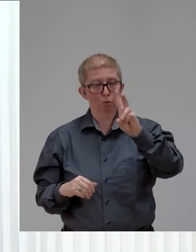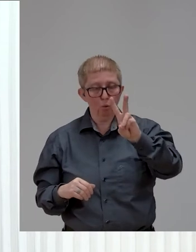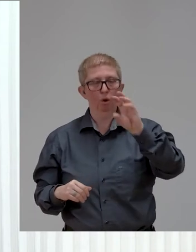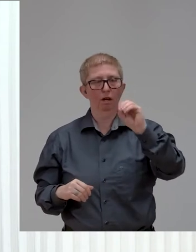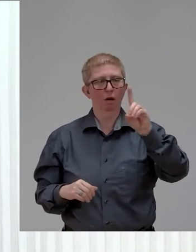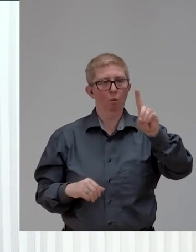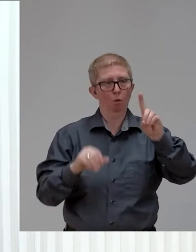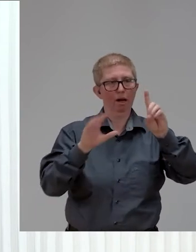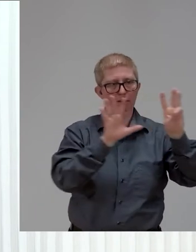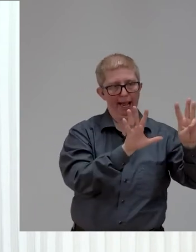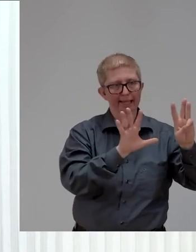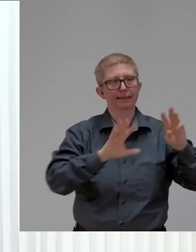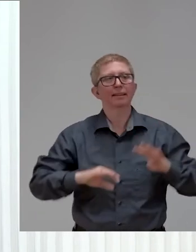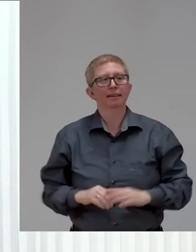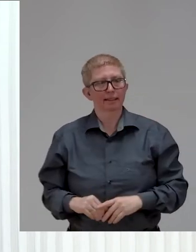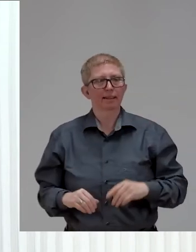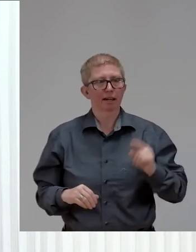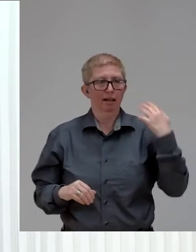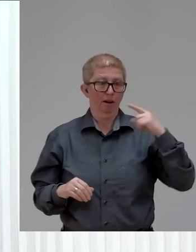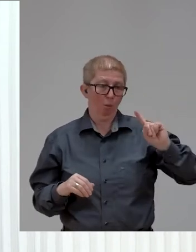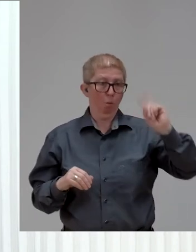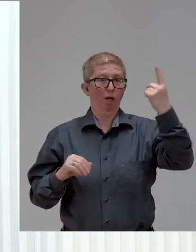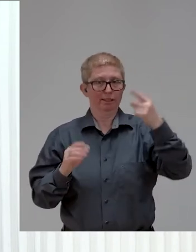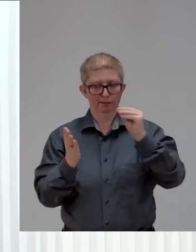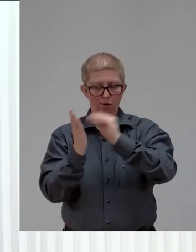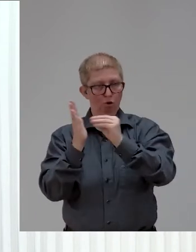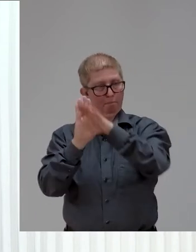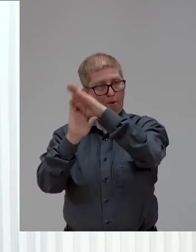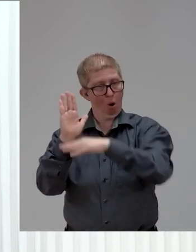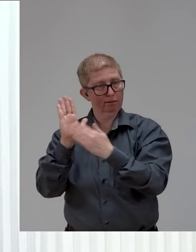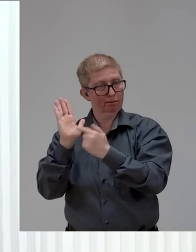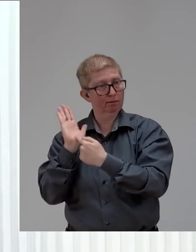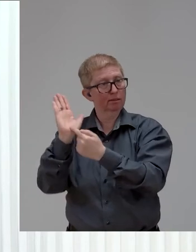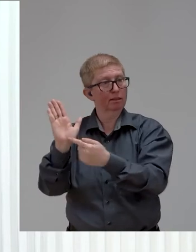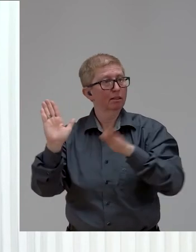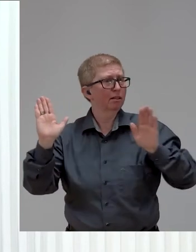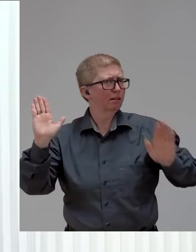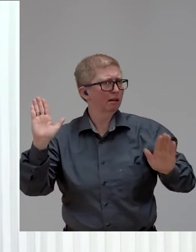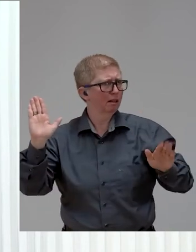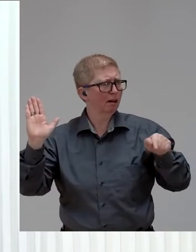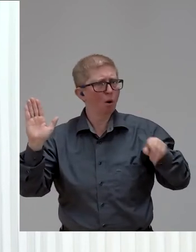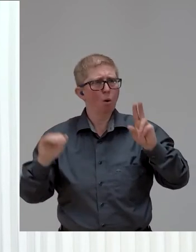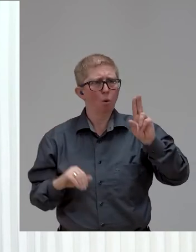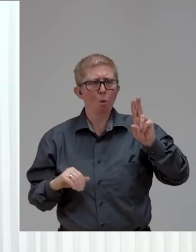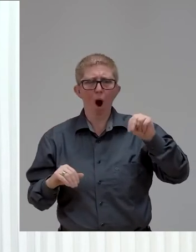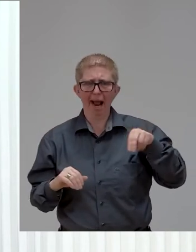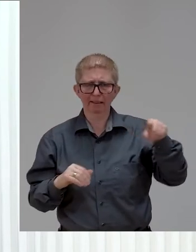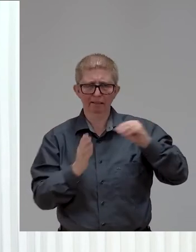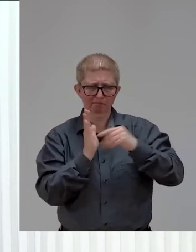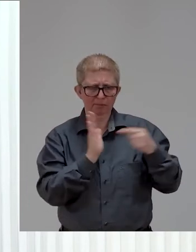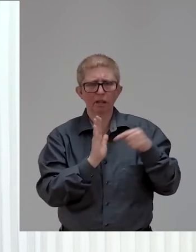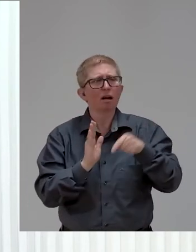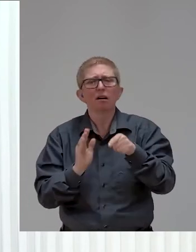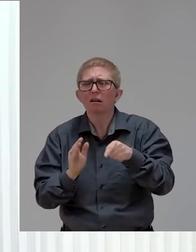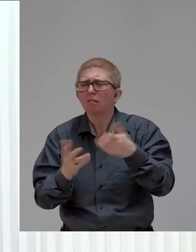the first comprehensive report on steps taken by the UN system to implement the strategy. This report showed